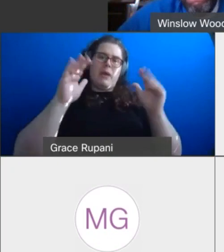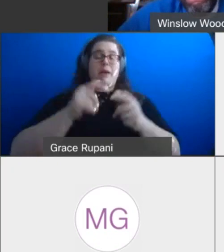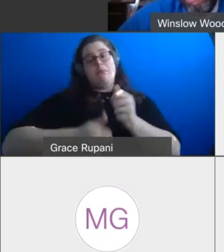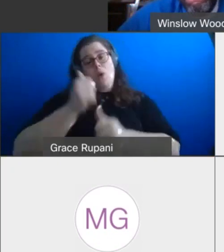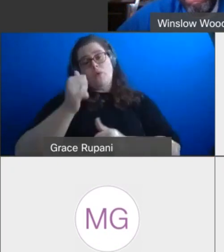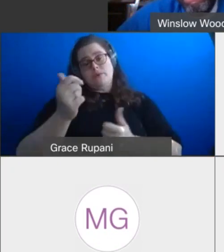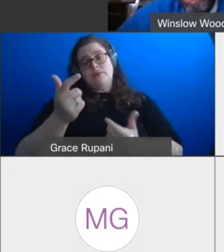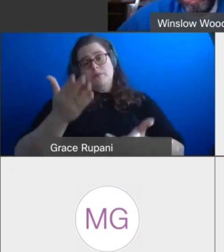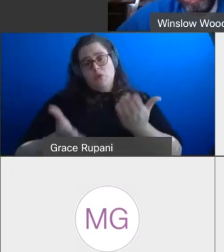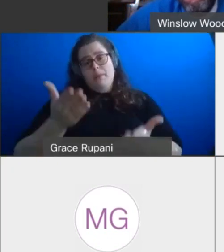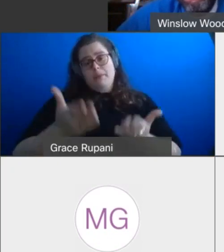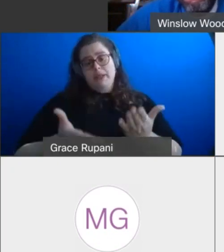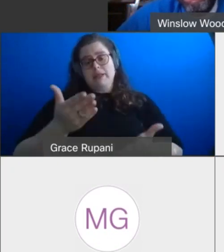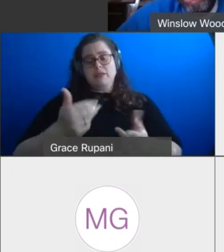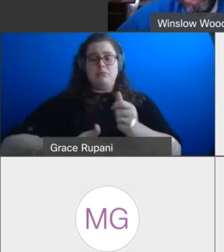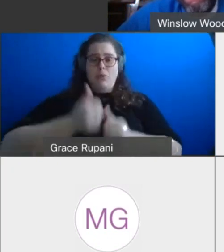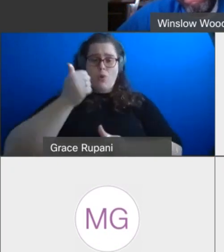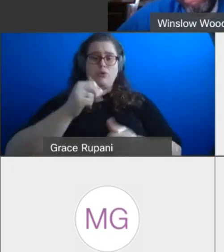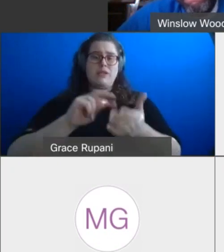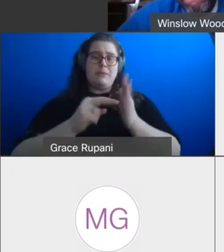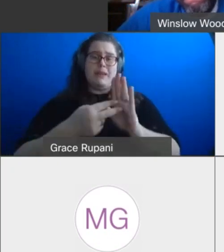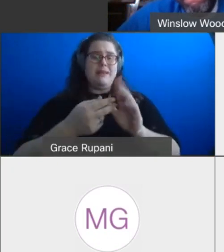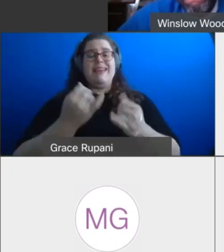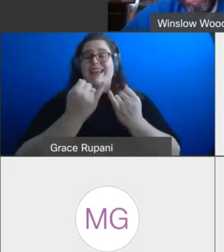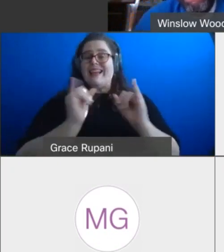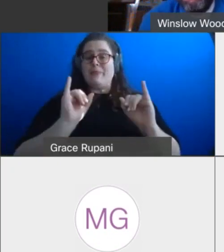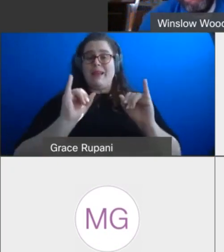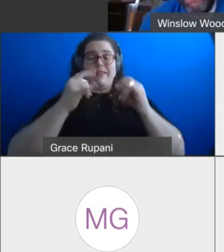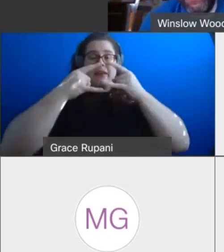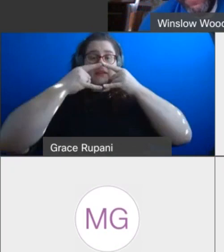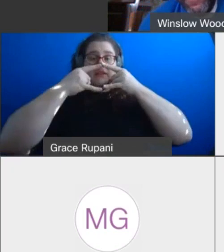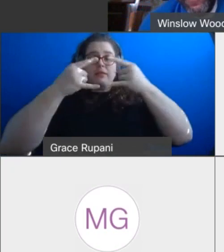of, you know, the ability to independently remove a mask,